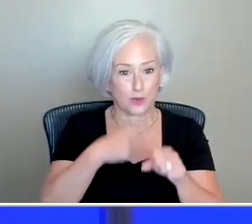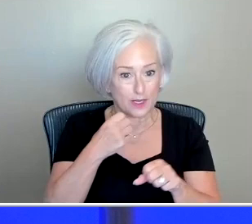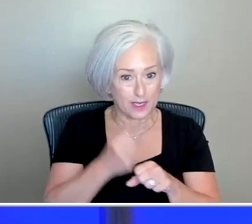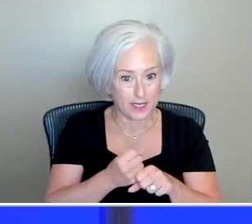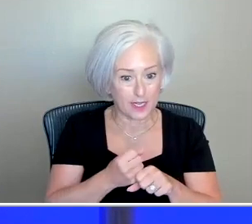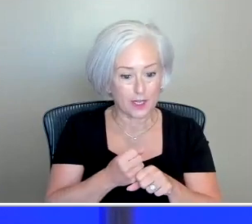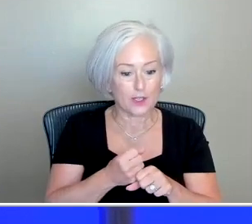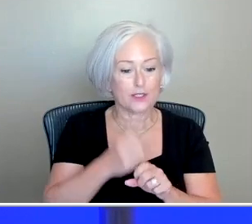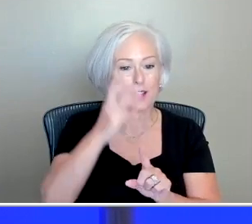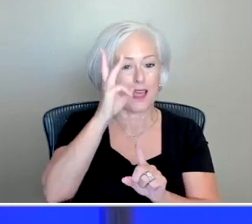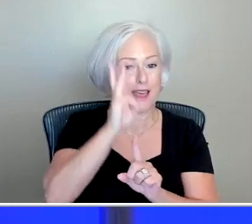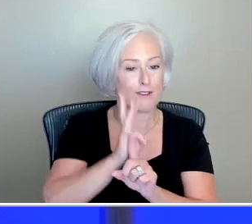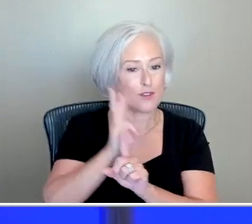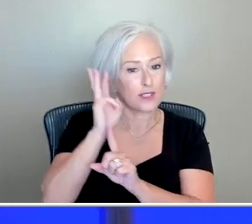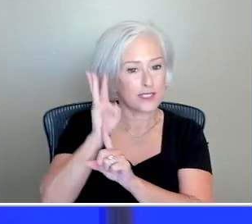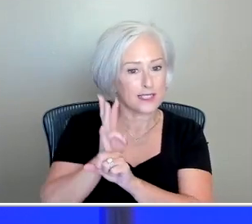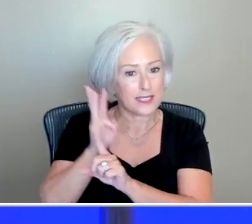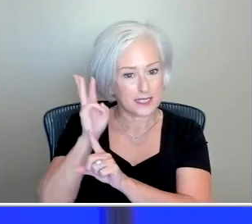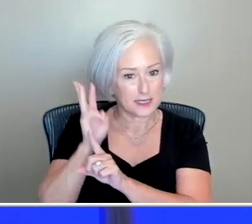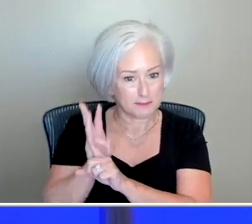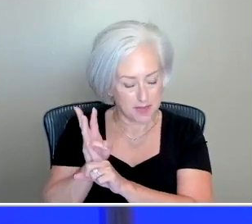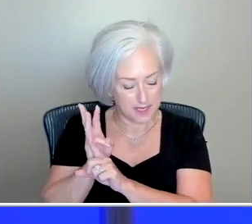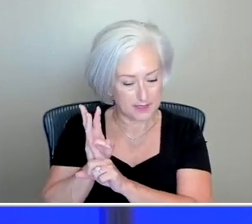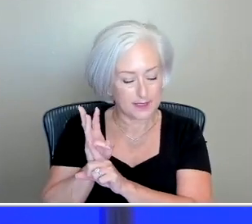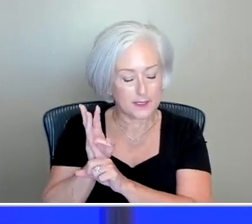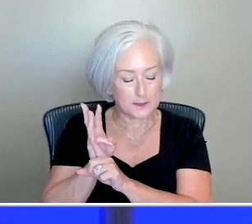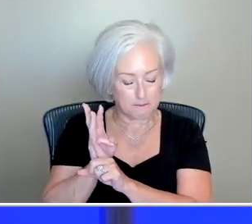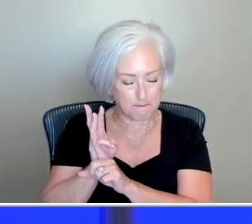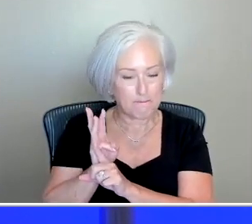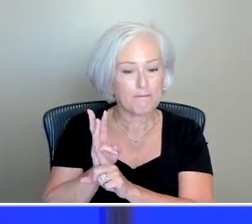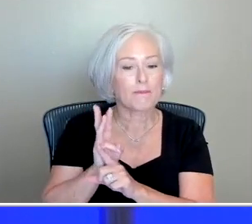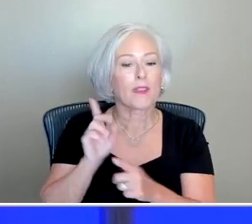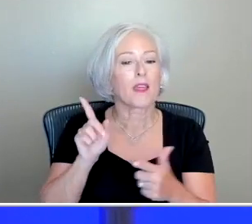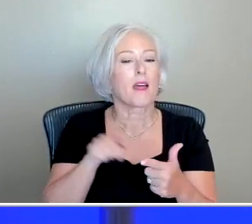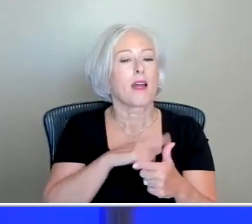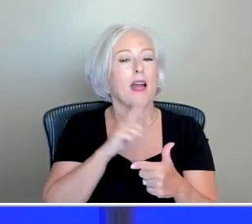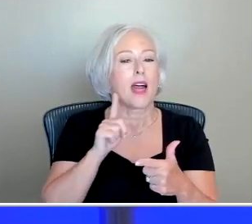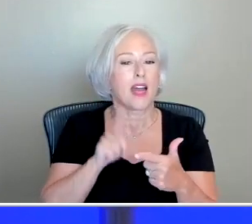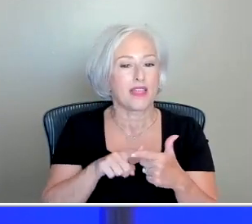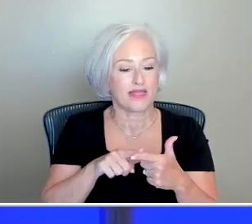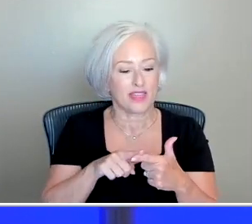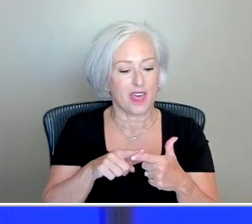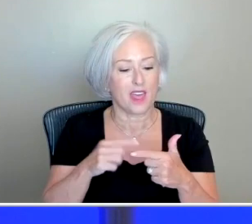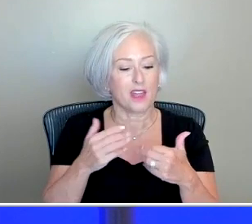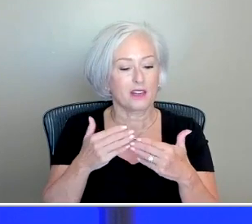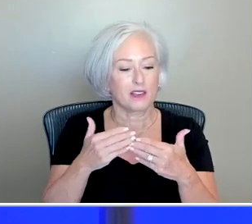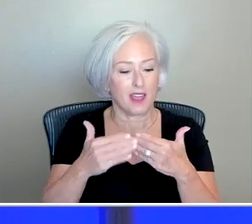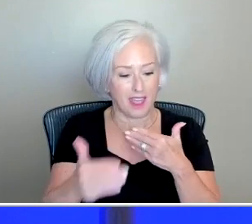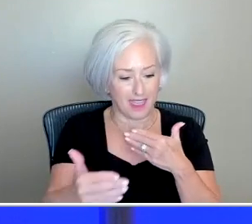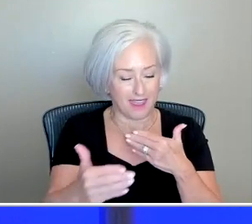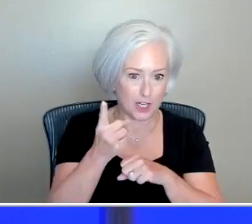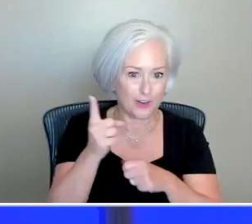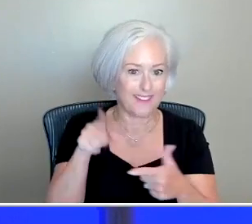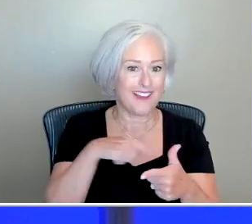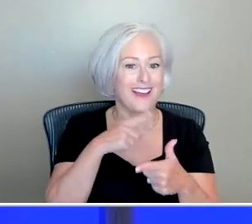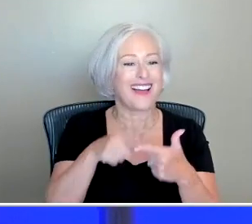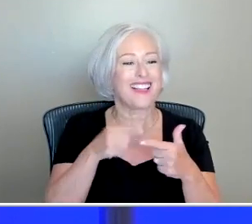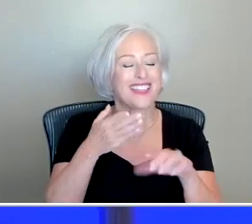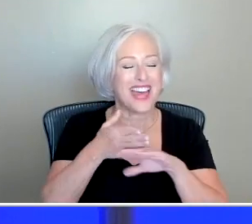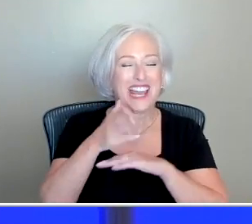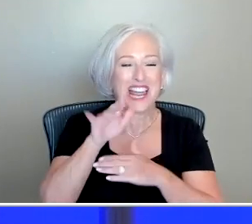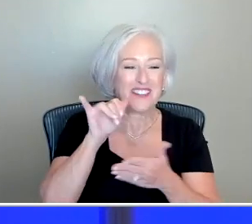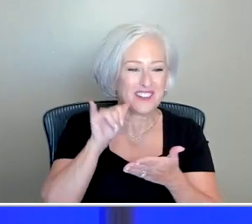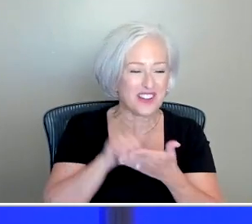months. Every 6 months, and then for the 5 years thereafter, every year. And then after that, I'll typically see him